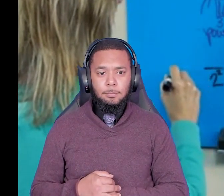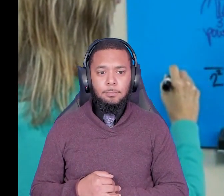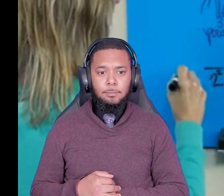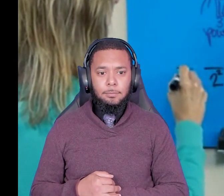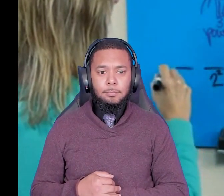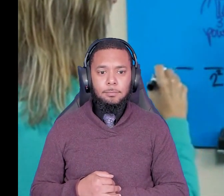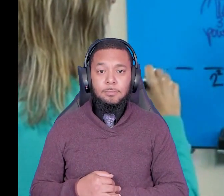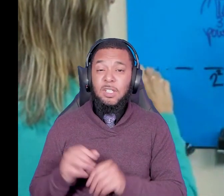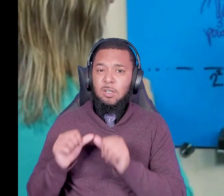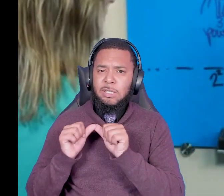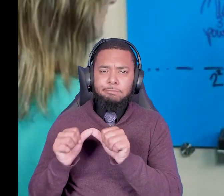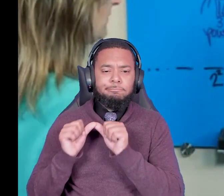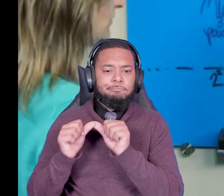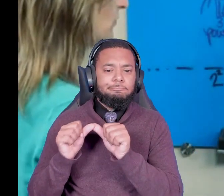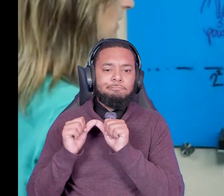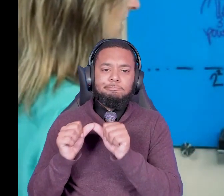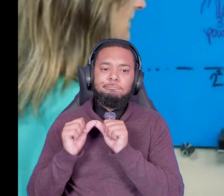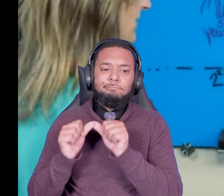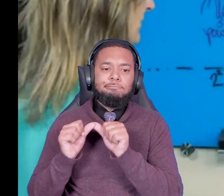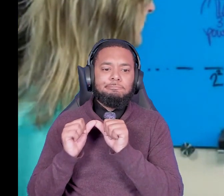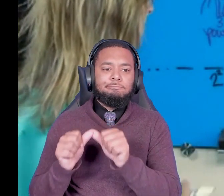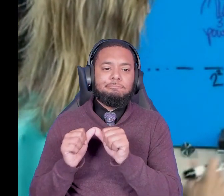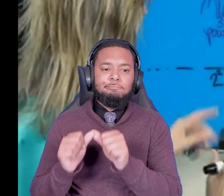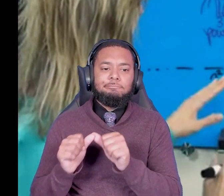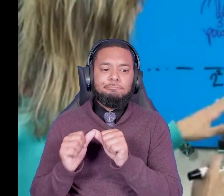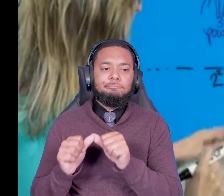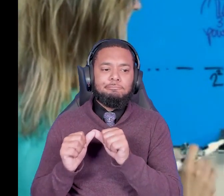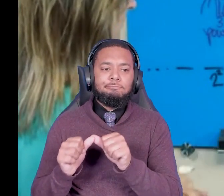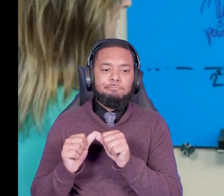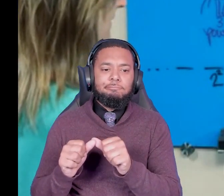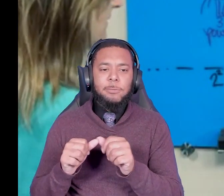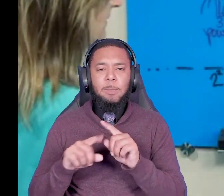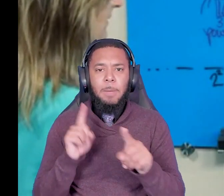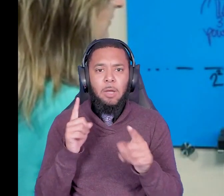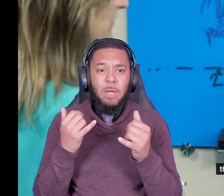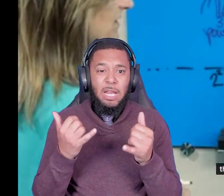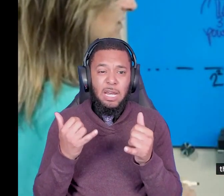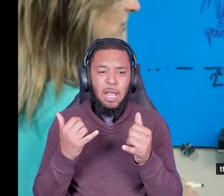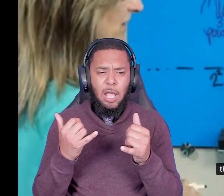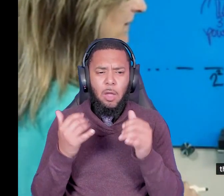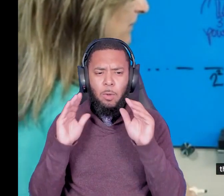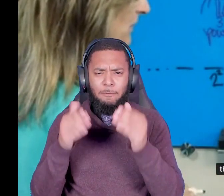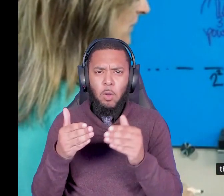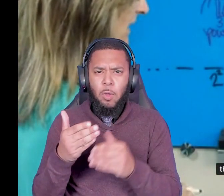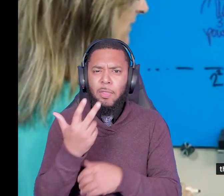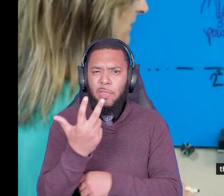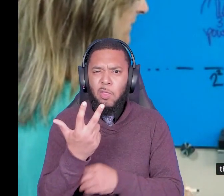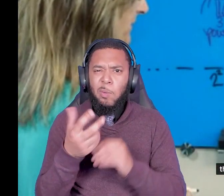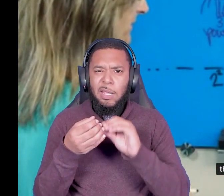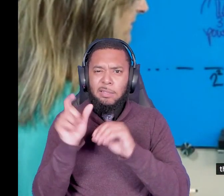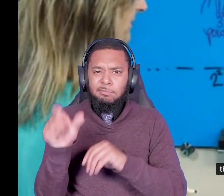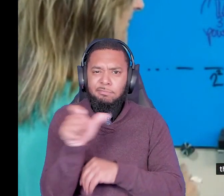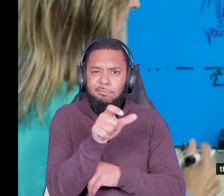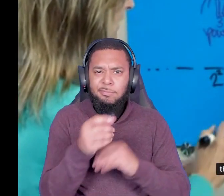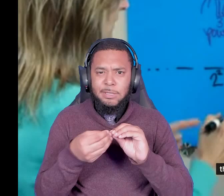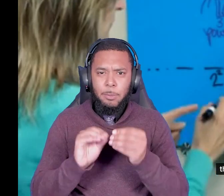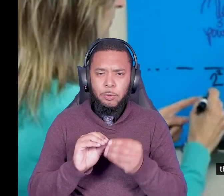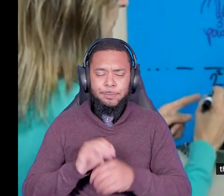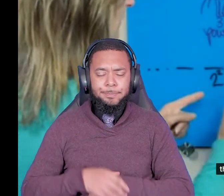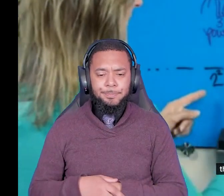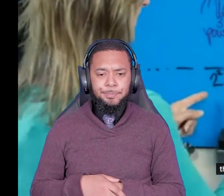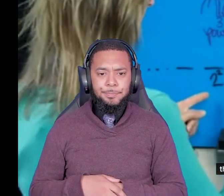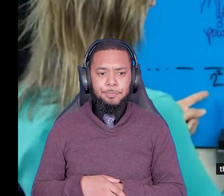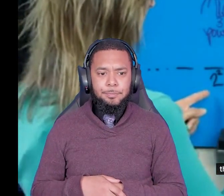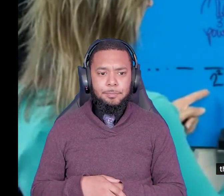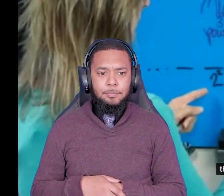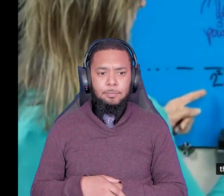And you can keep going as long as you want. We'll just talk about a 3-digit number for now. So we're